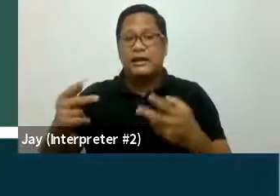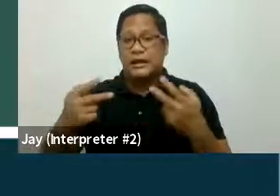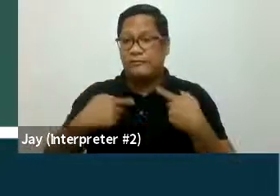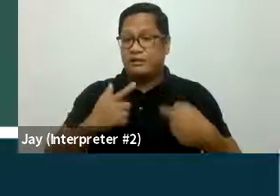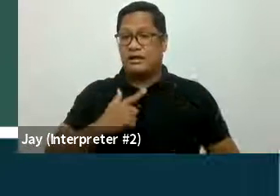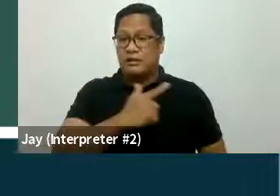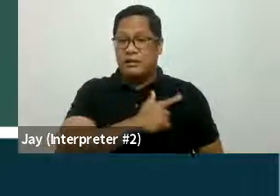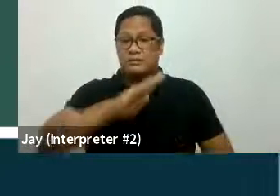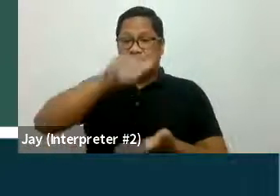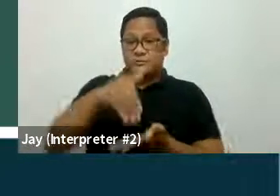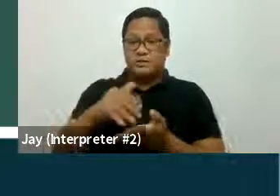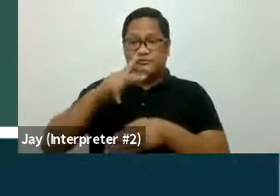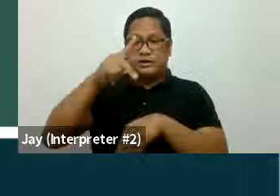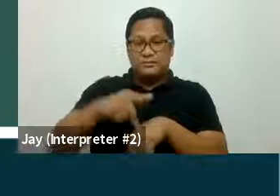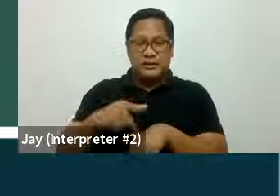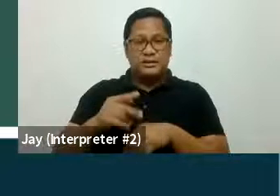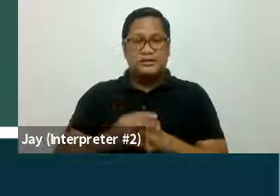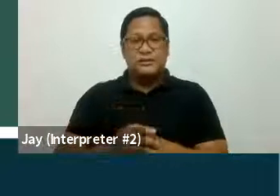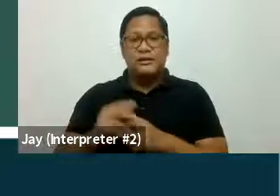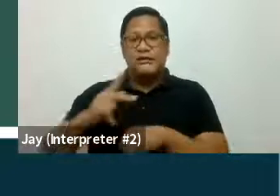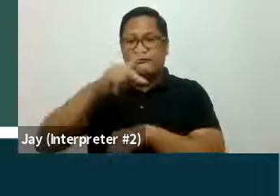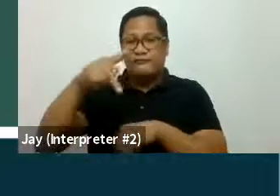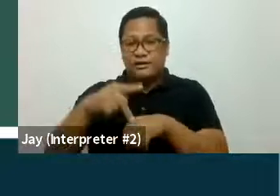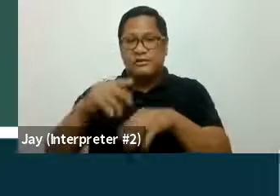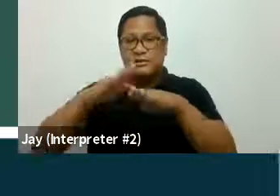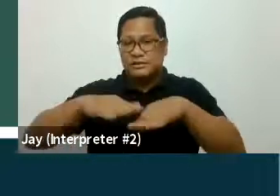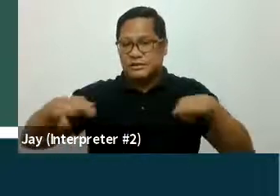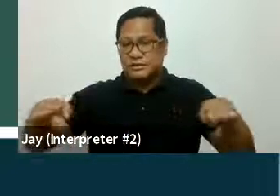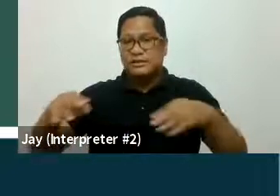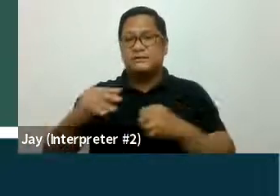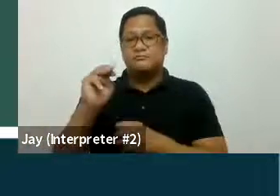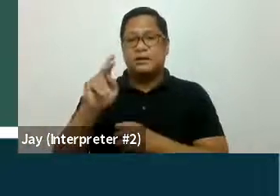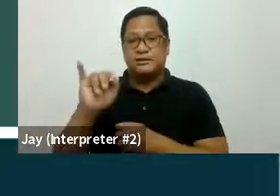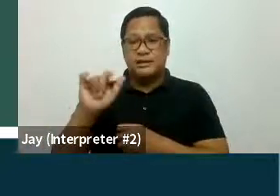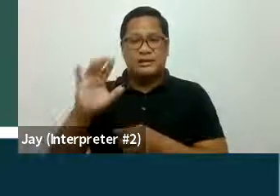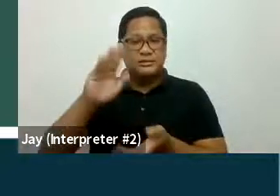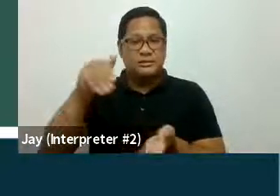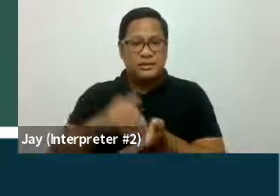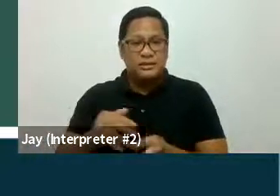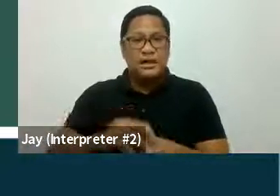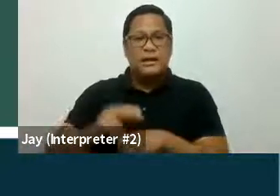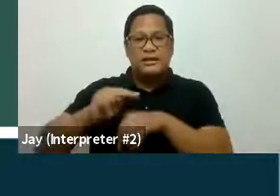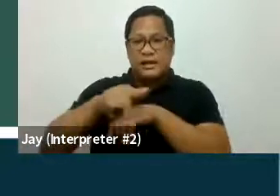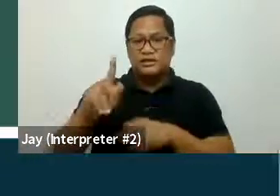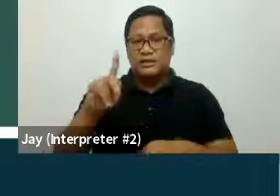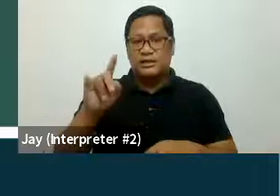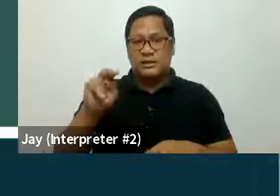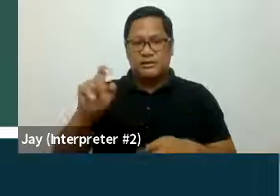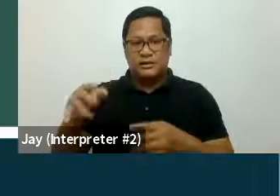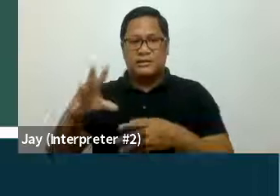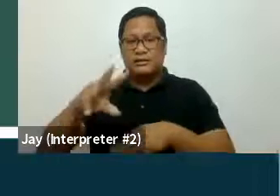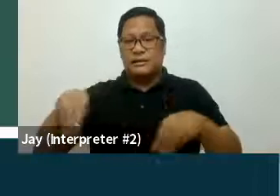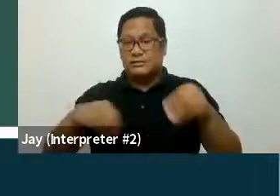of the Philippines, the Philippine Children's Medical Center, the National Kidney and Transplant Institute, Philippine